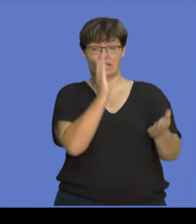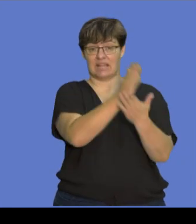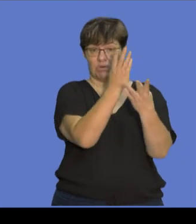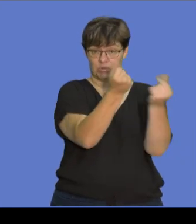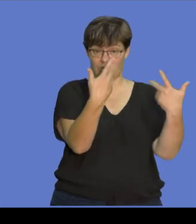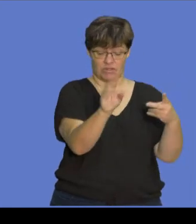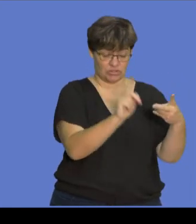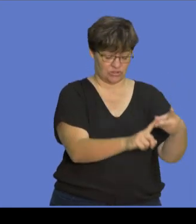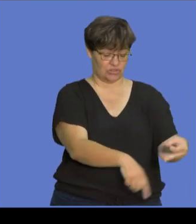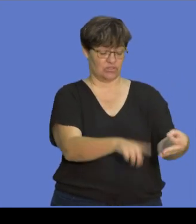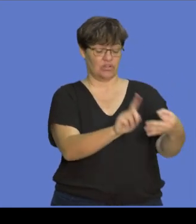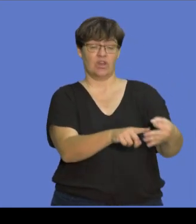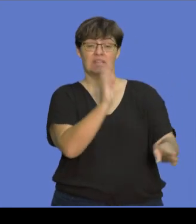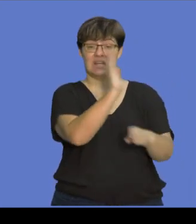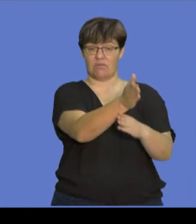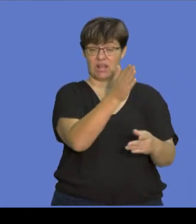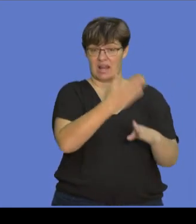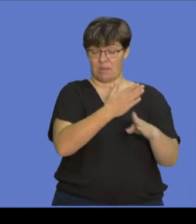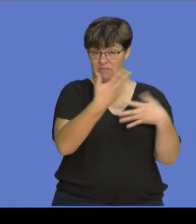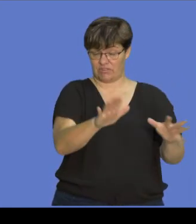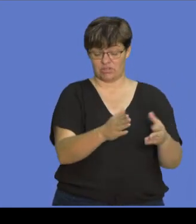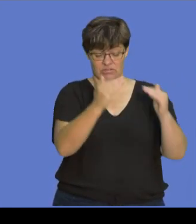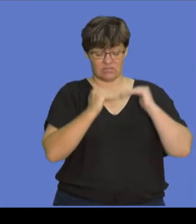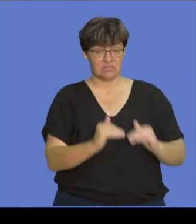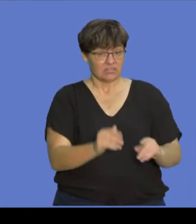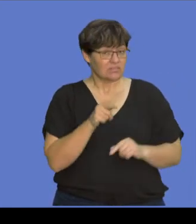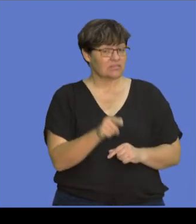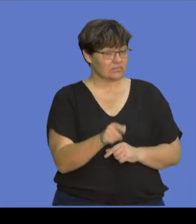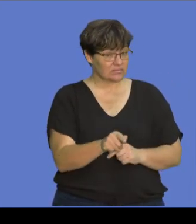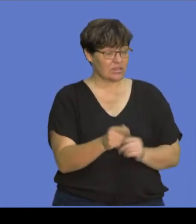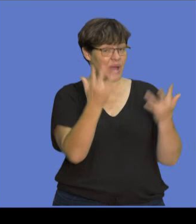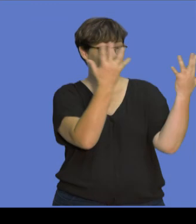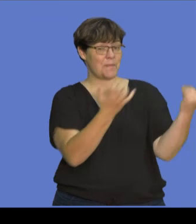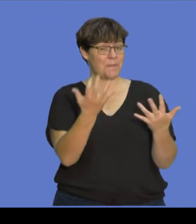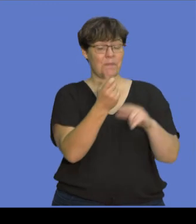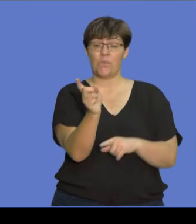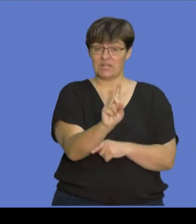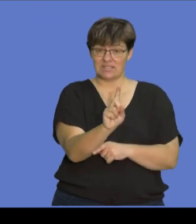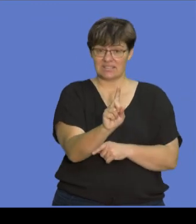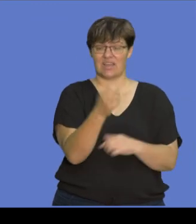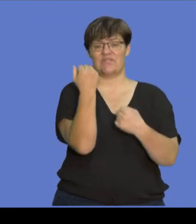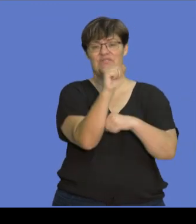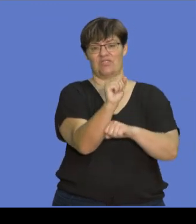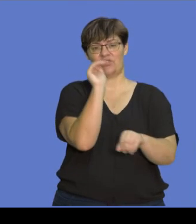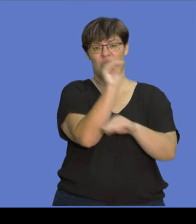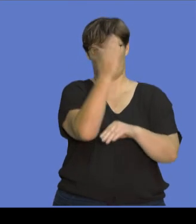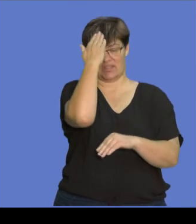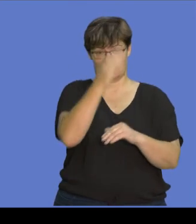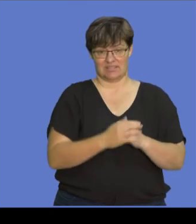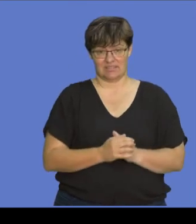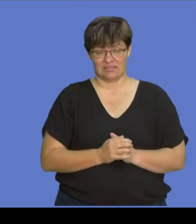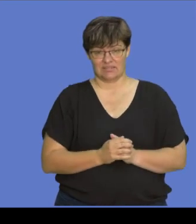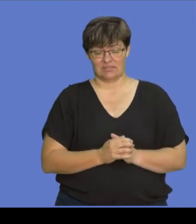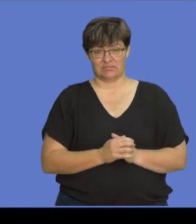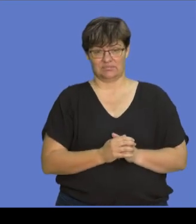materials, we've worked out our direct labor. We're at the point now where we have to calculate our factory overheads.